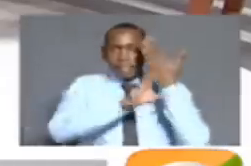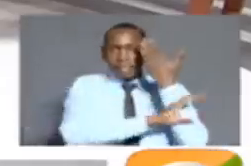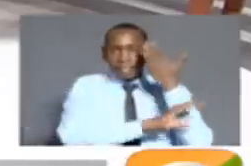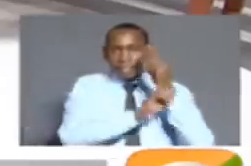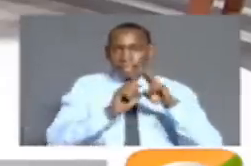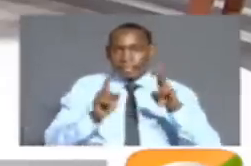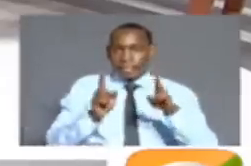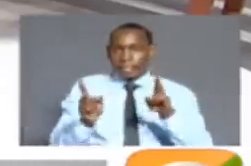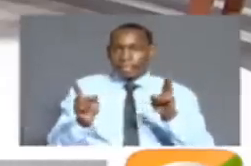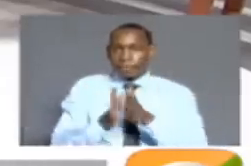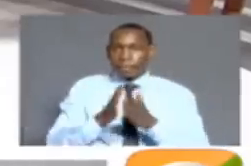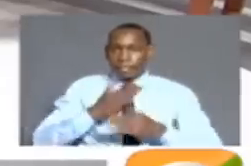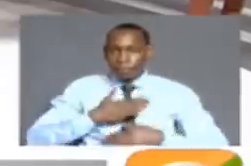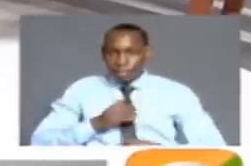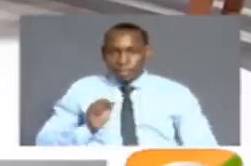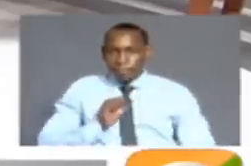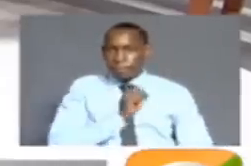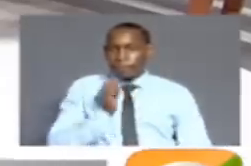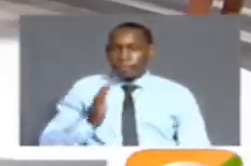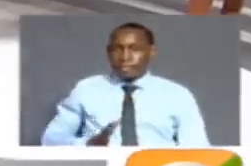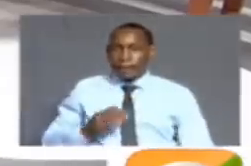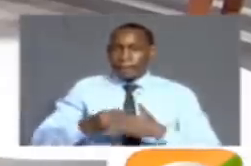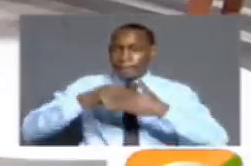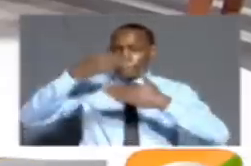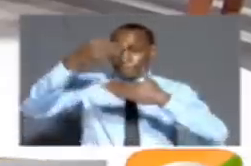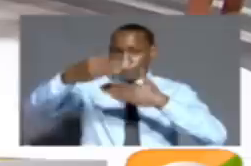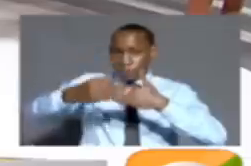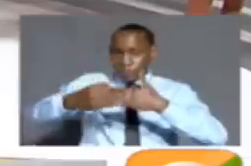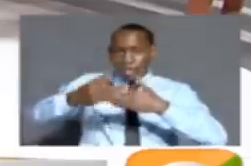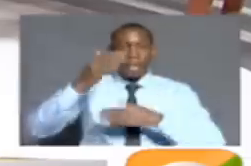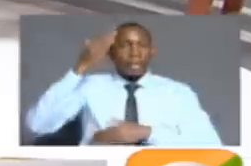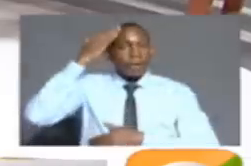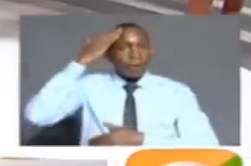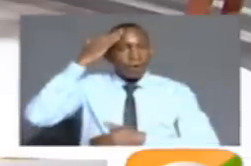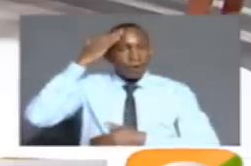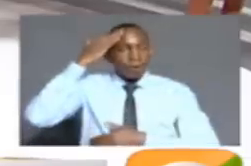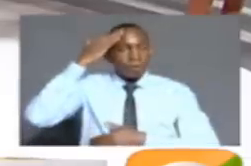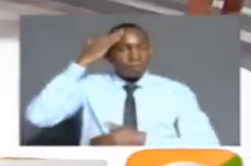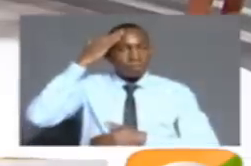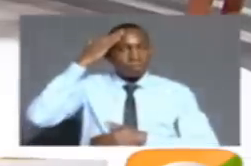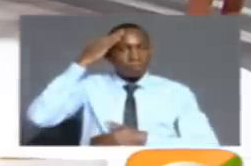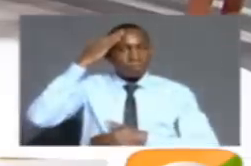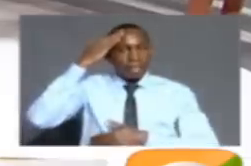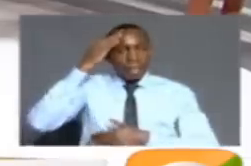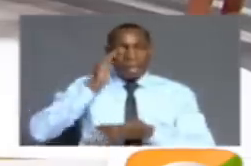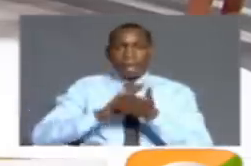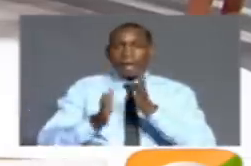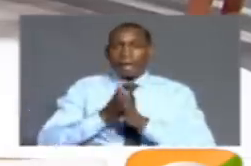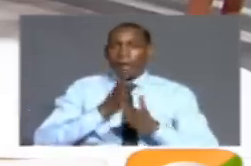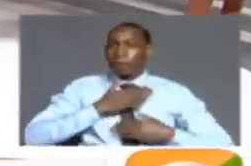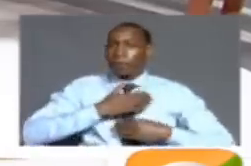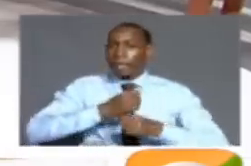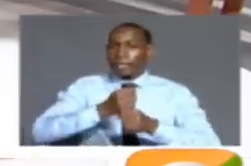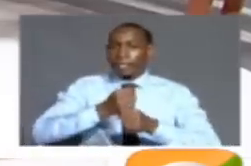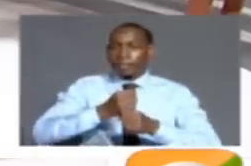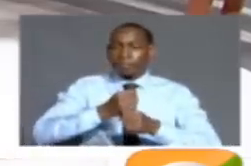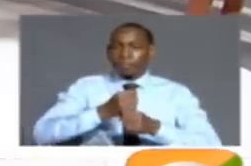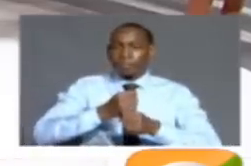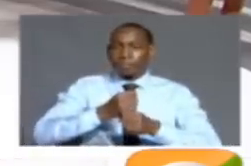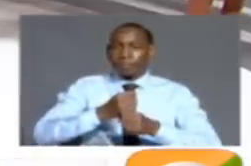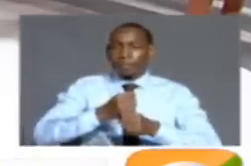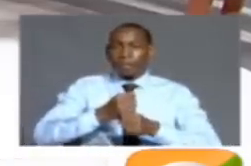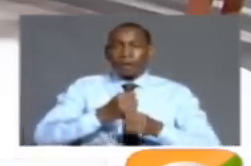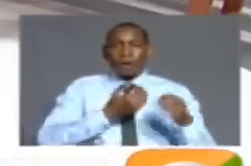you, Mheshimiwa, Senator. Moving forward, because you know, there's a lot of mistrust. Mm-hmm. There's a lot of hope that's